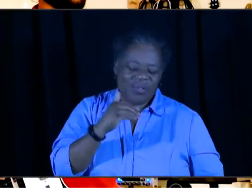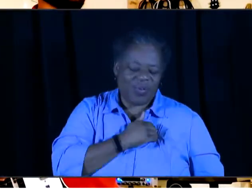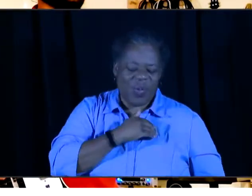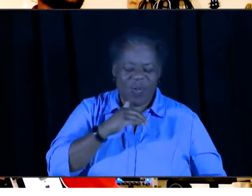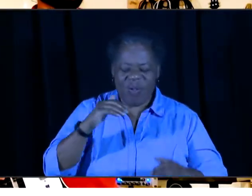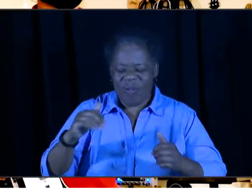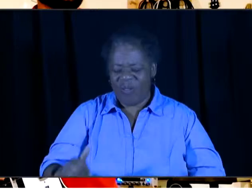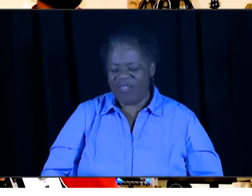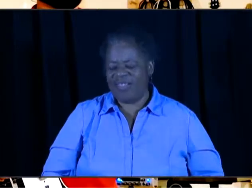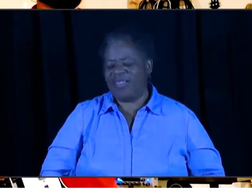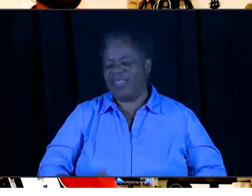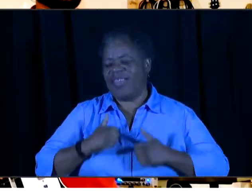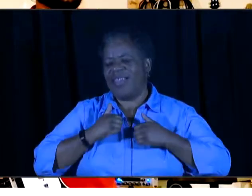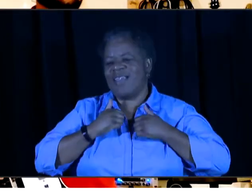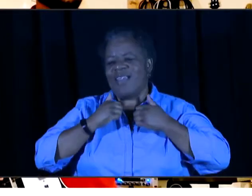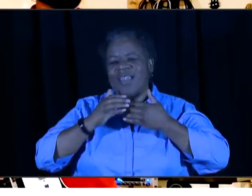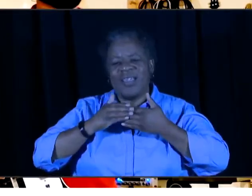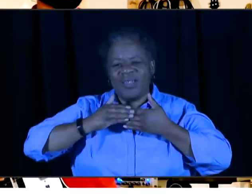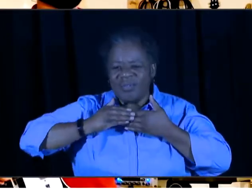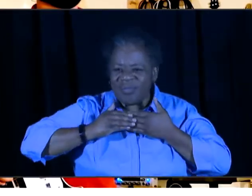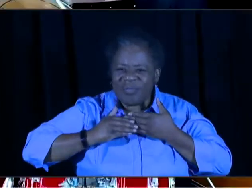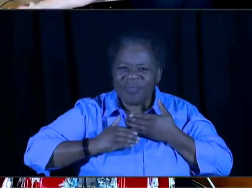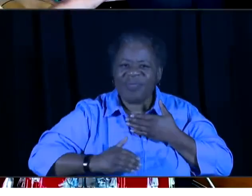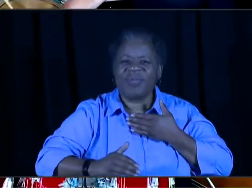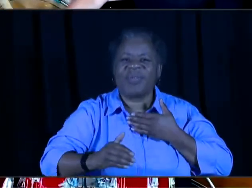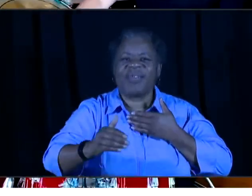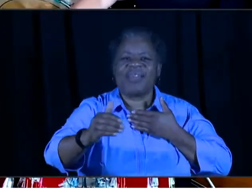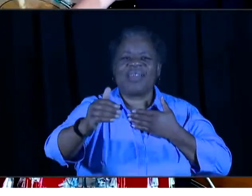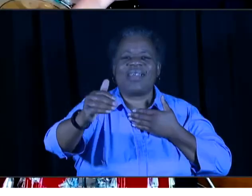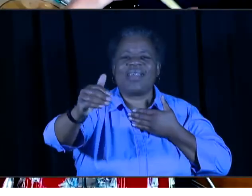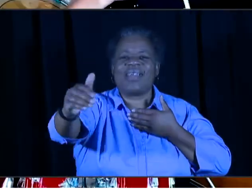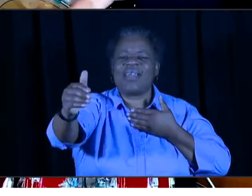will live. And it's